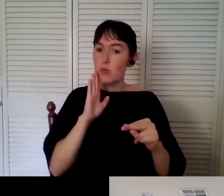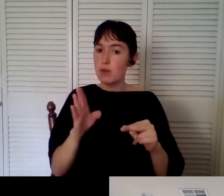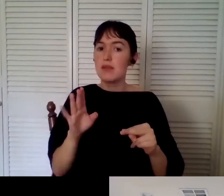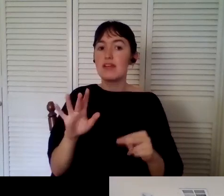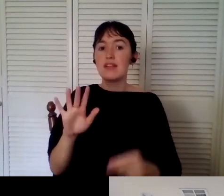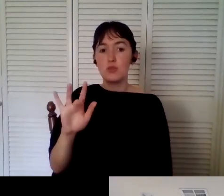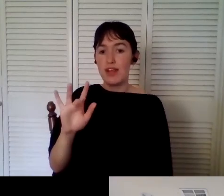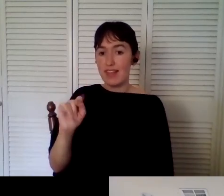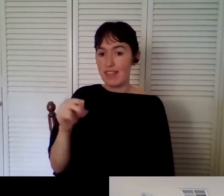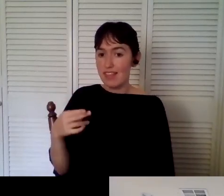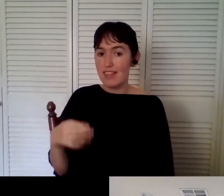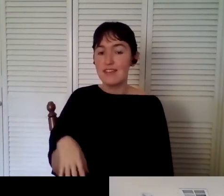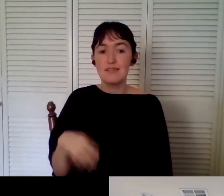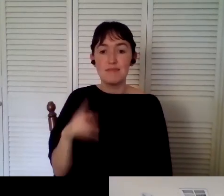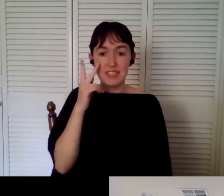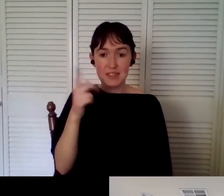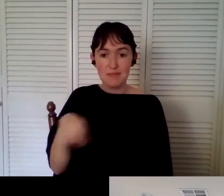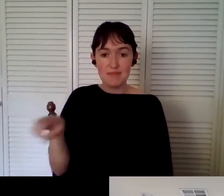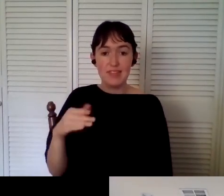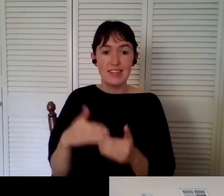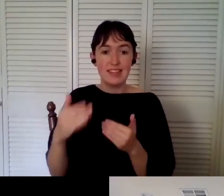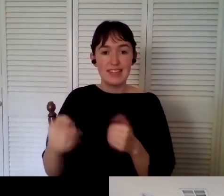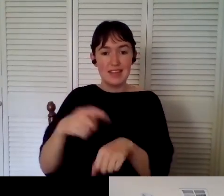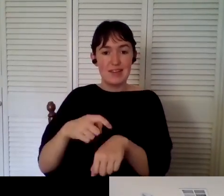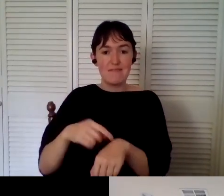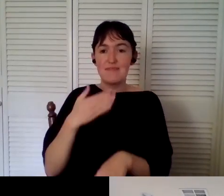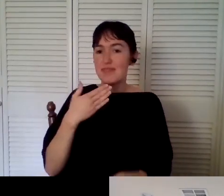Until next time, thanks again. Thank you. Bye.